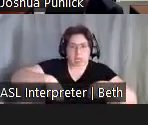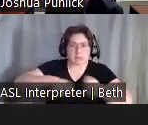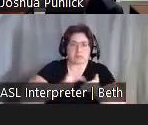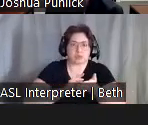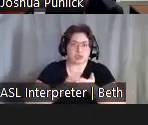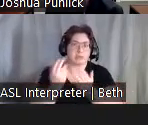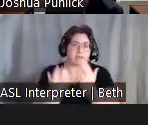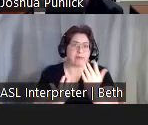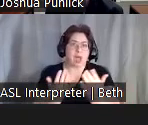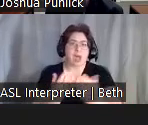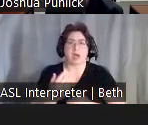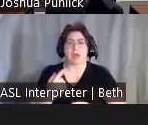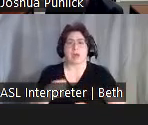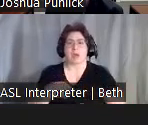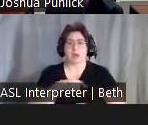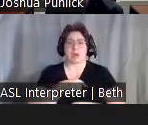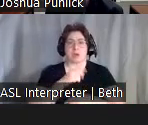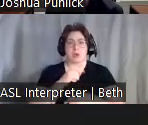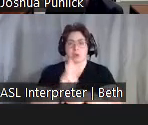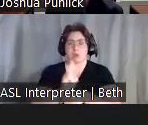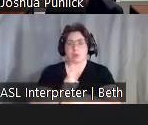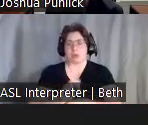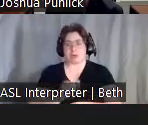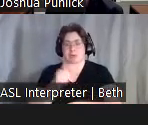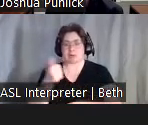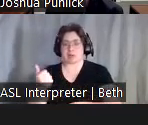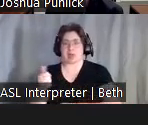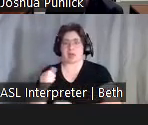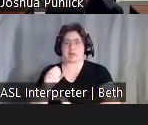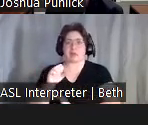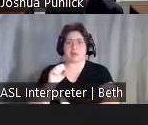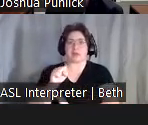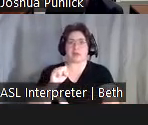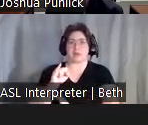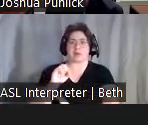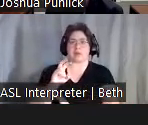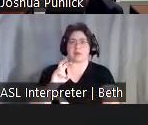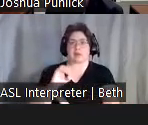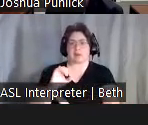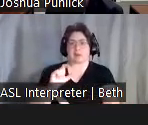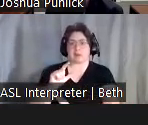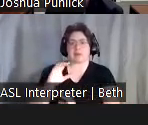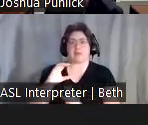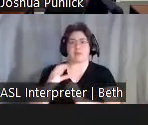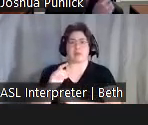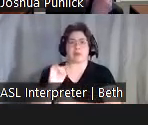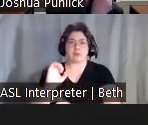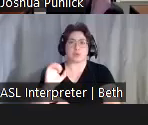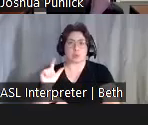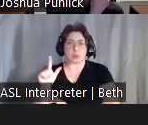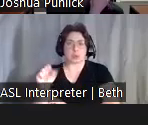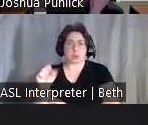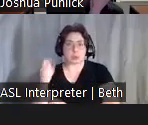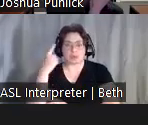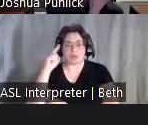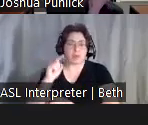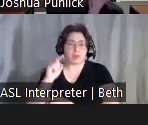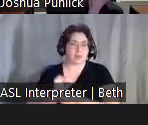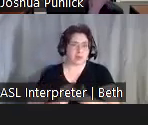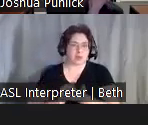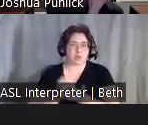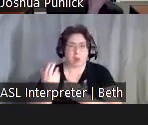we use other silvicultural tools to supplement prescribed fire in the future? I know a lot of folks